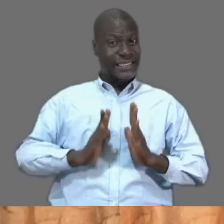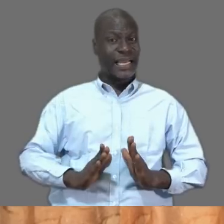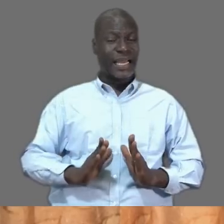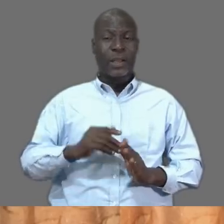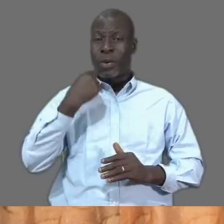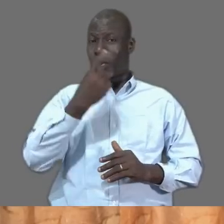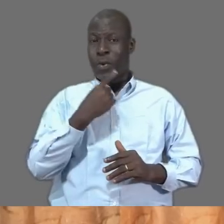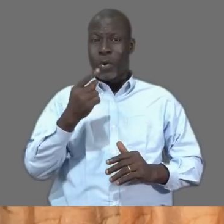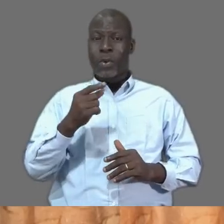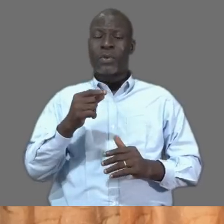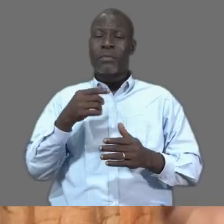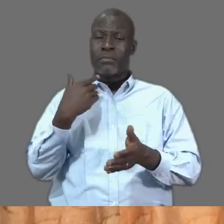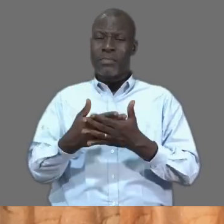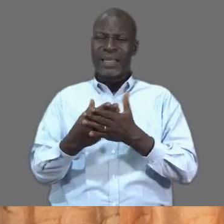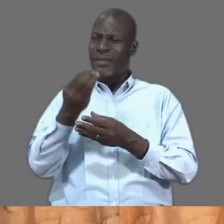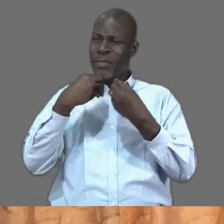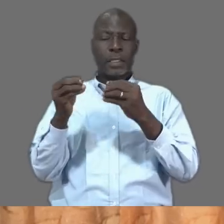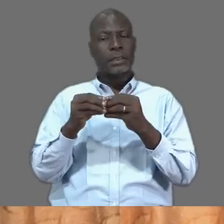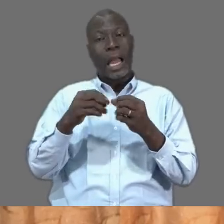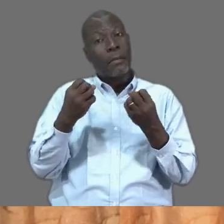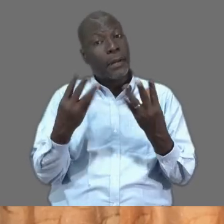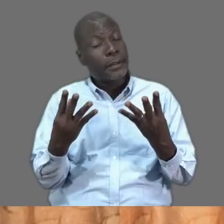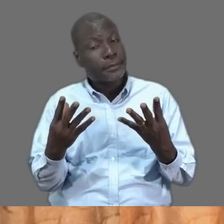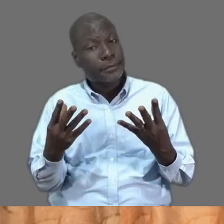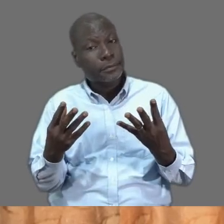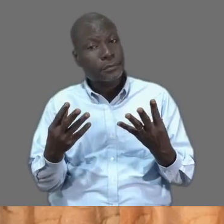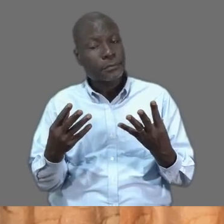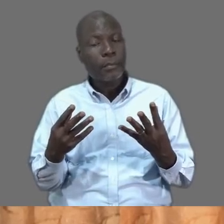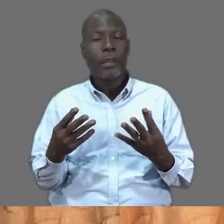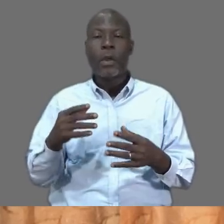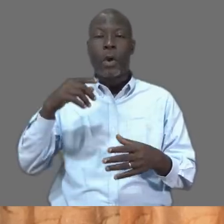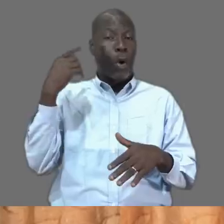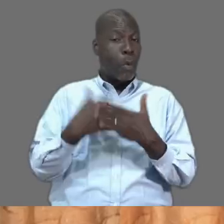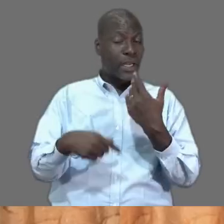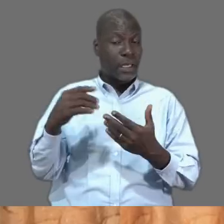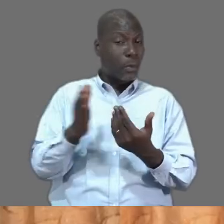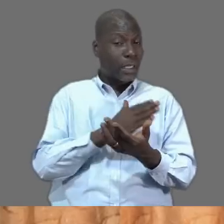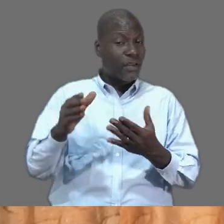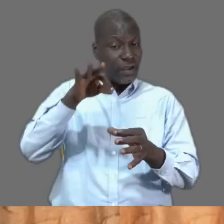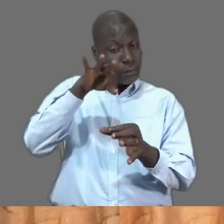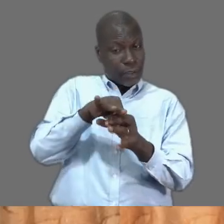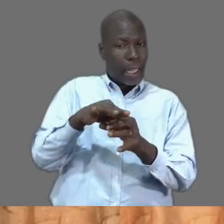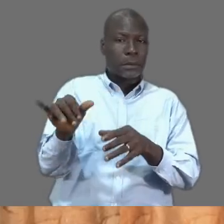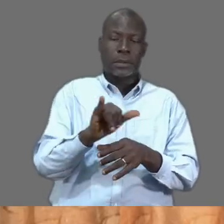politicians? I interfere with our justice system. You need to go no and one and